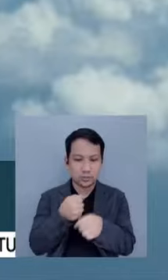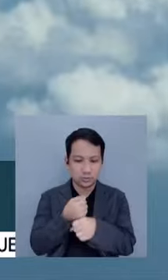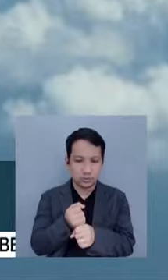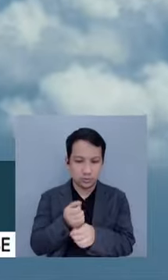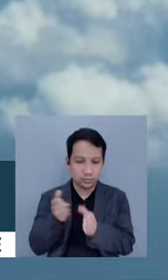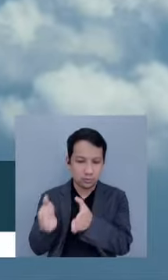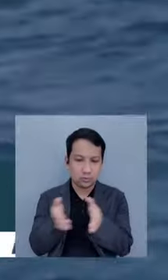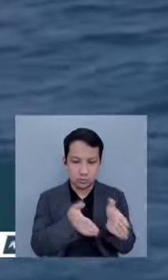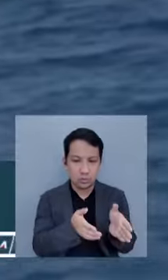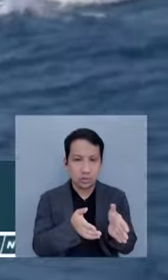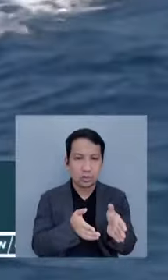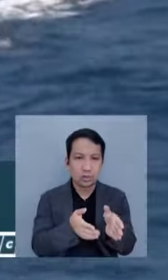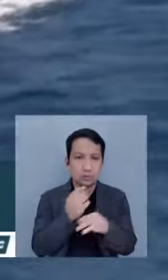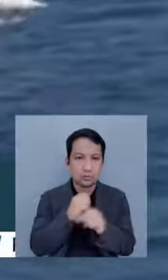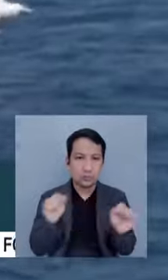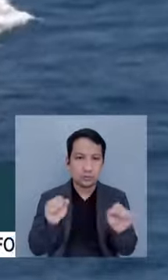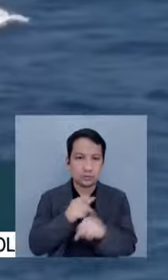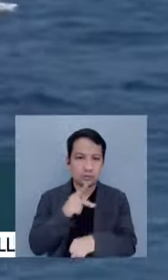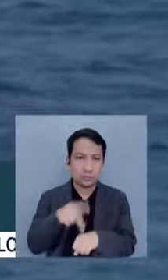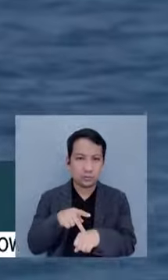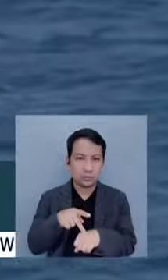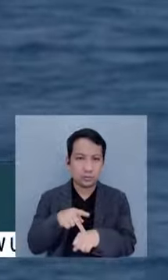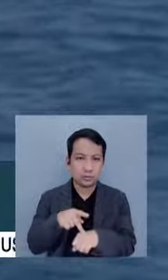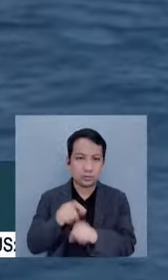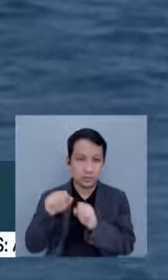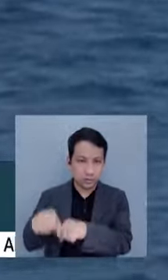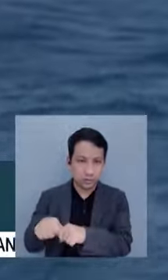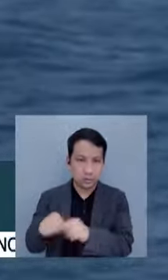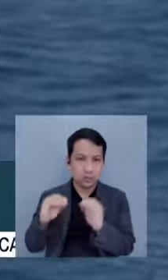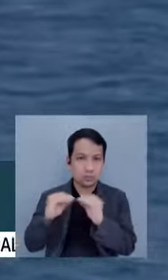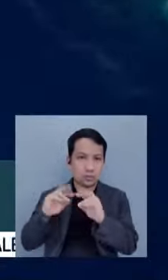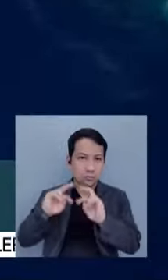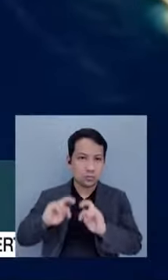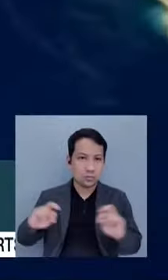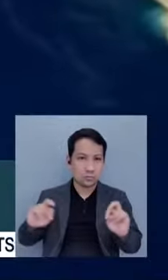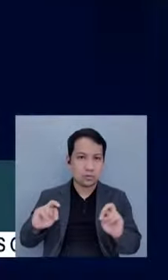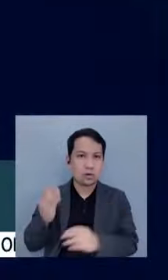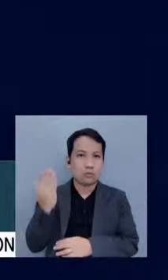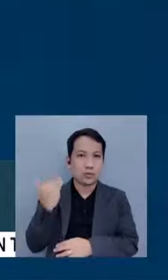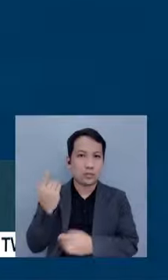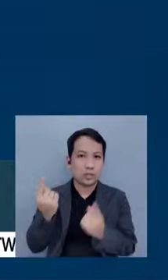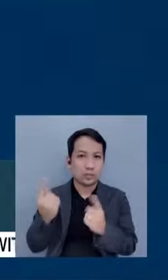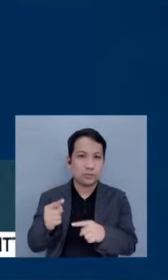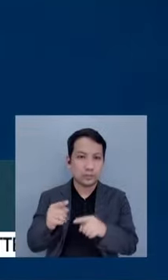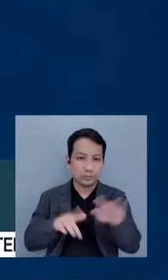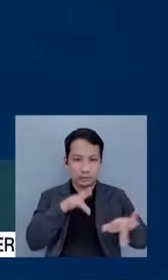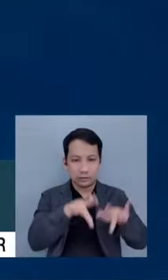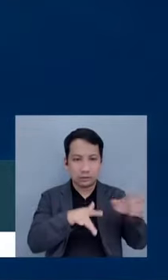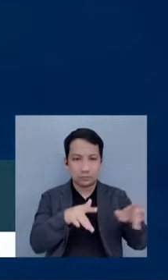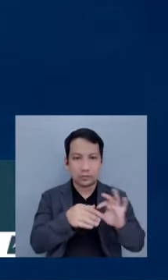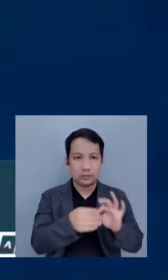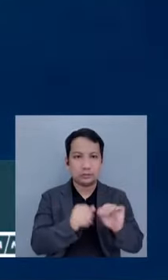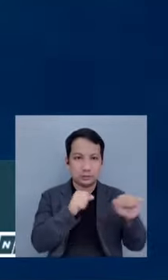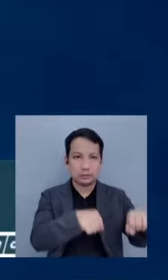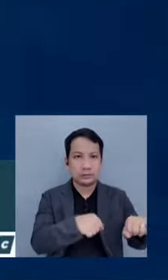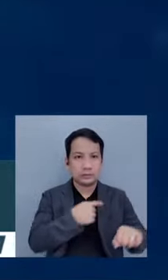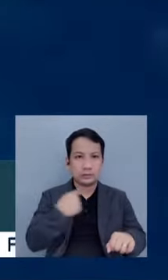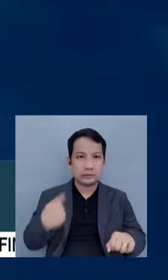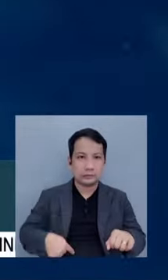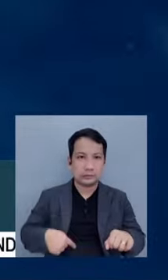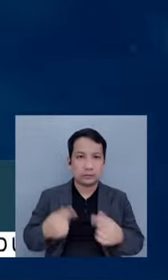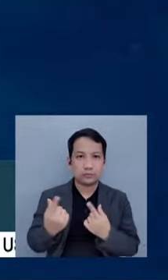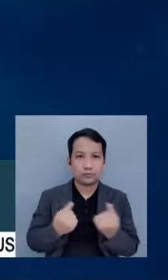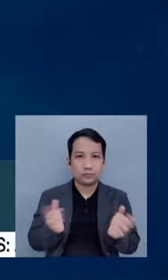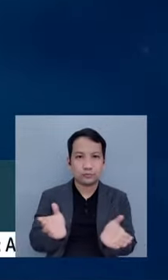will safeguard Philippine waters. Well, from one analyst, the recent incidents of harassment at sea by China may have pushed the